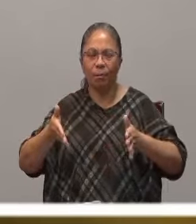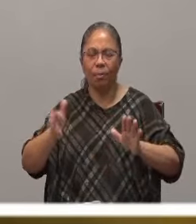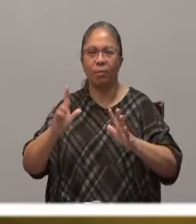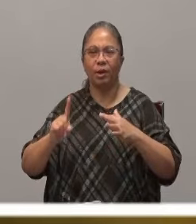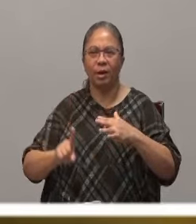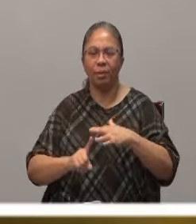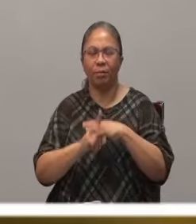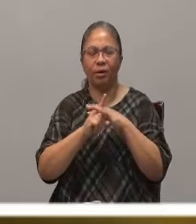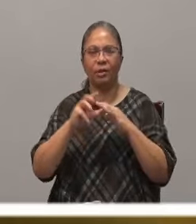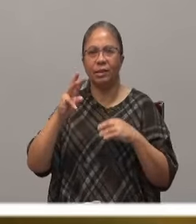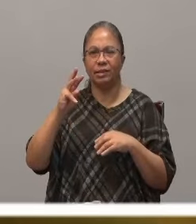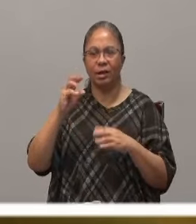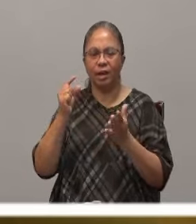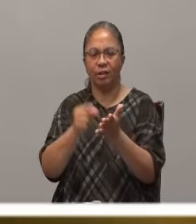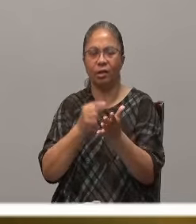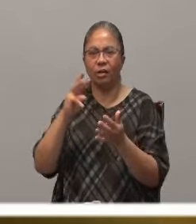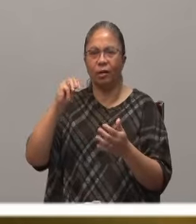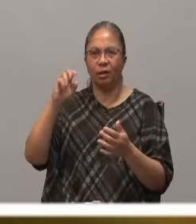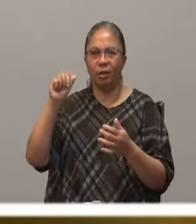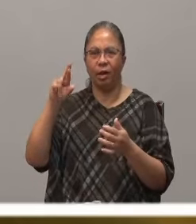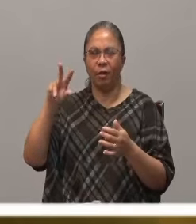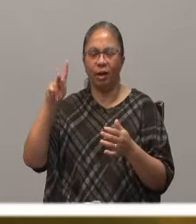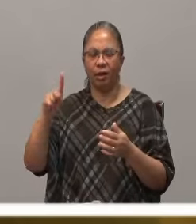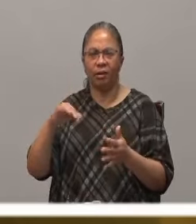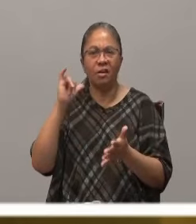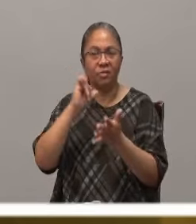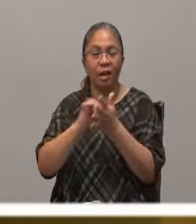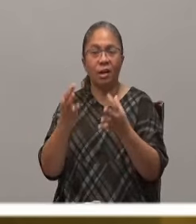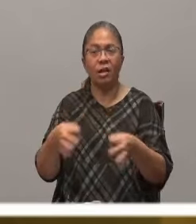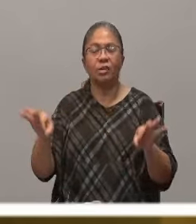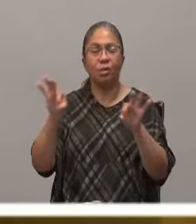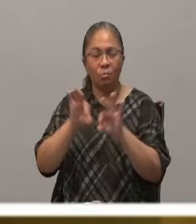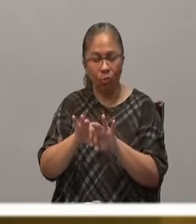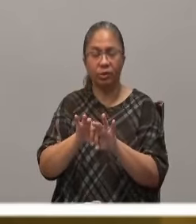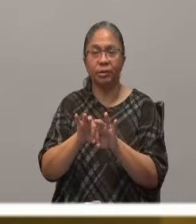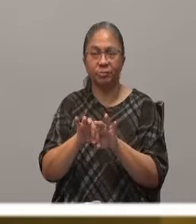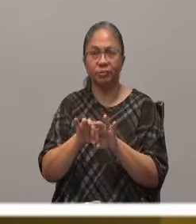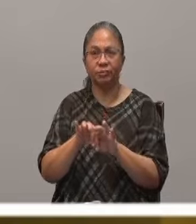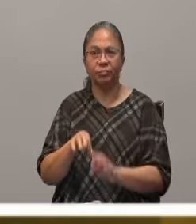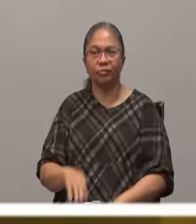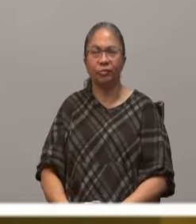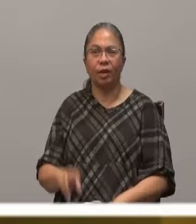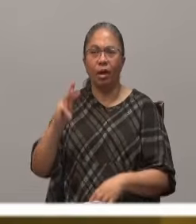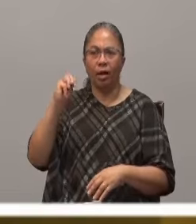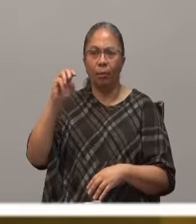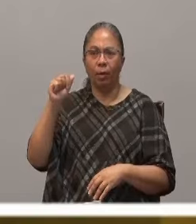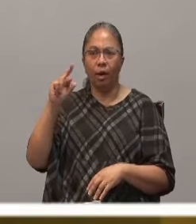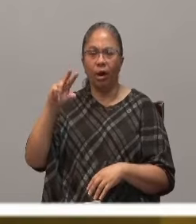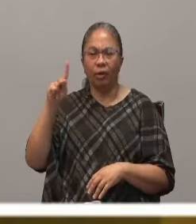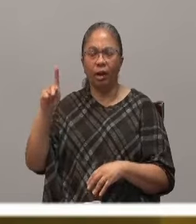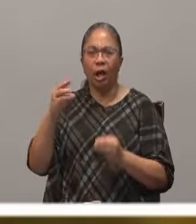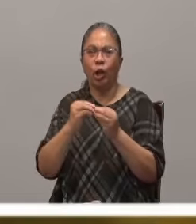Mark, and that's important. Now, Mark is the shortest of all the